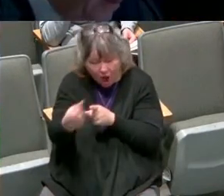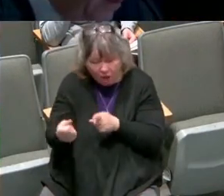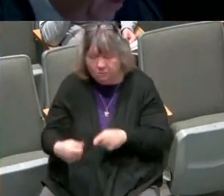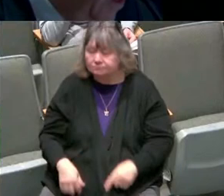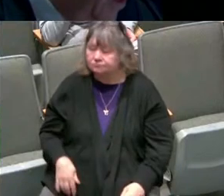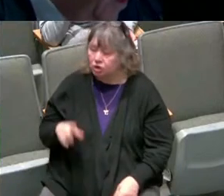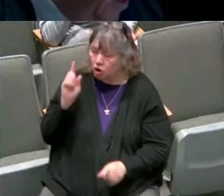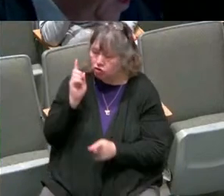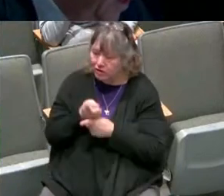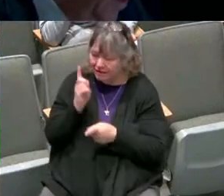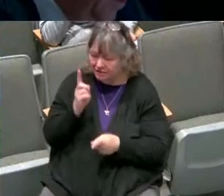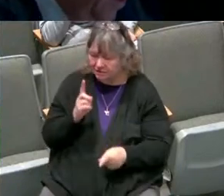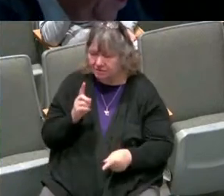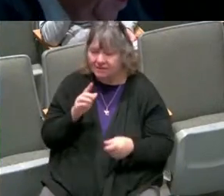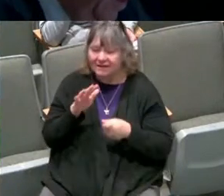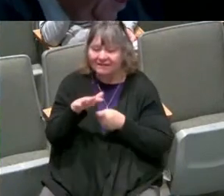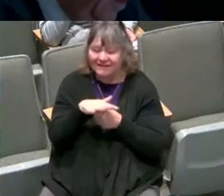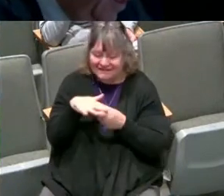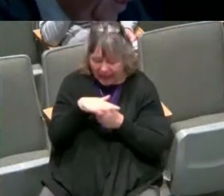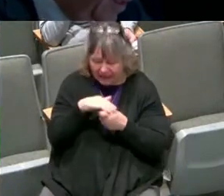that's correct the